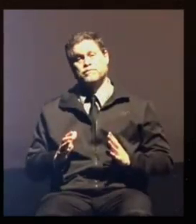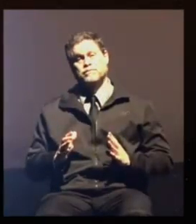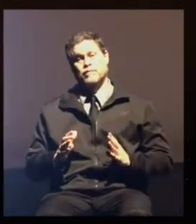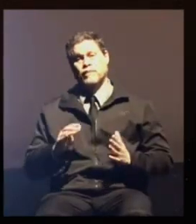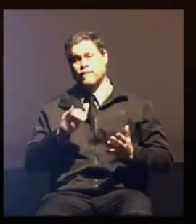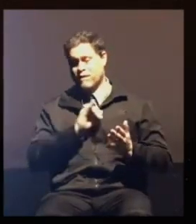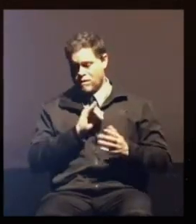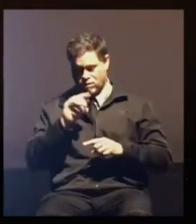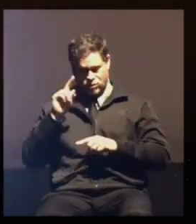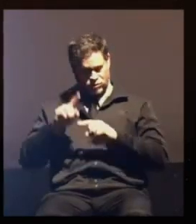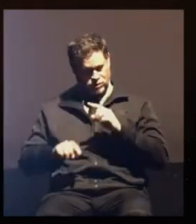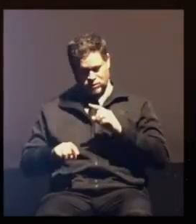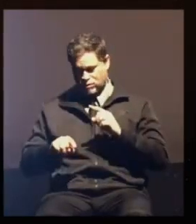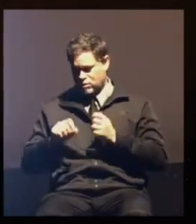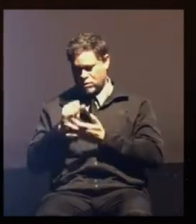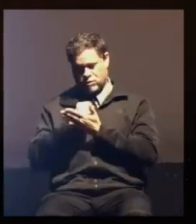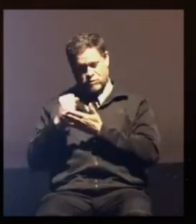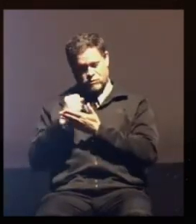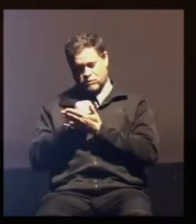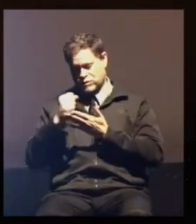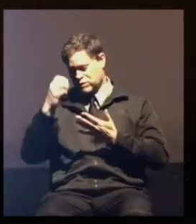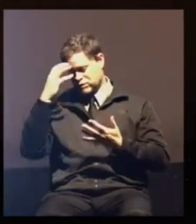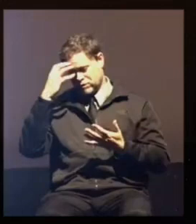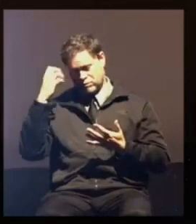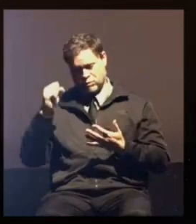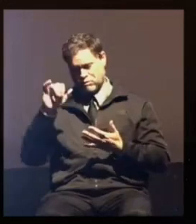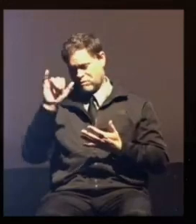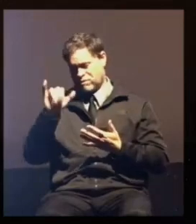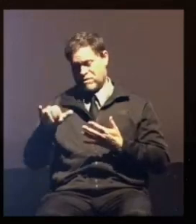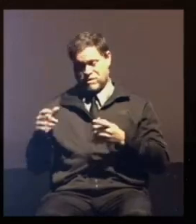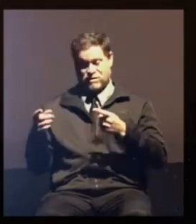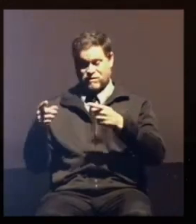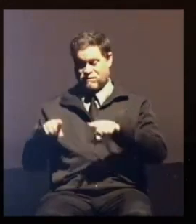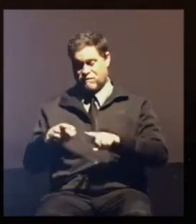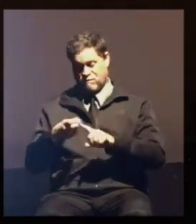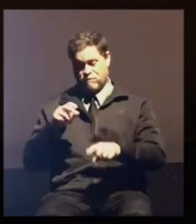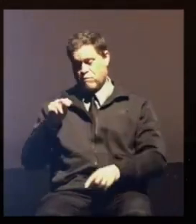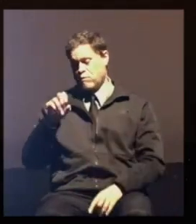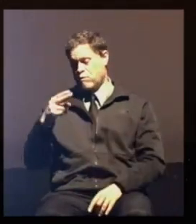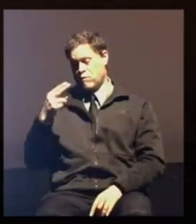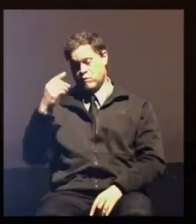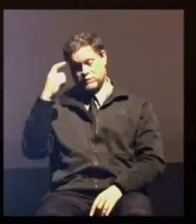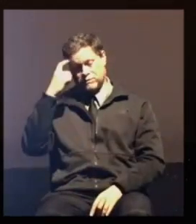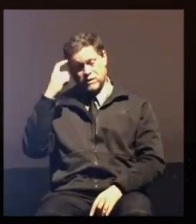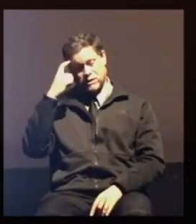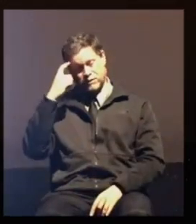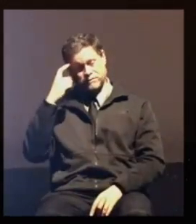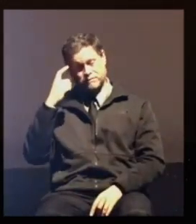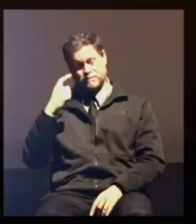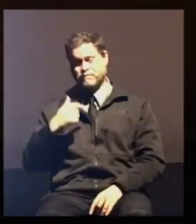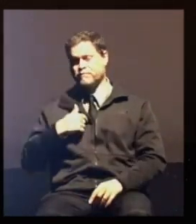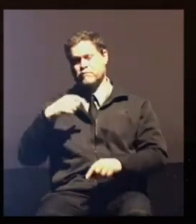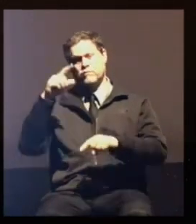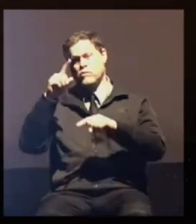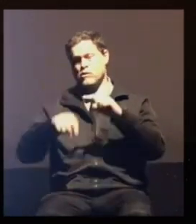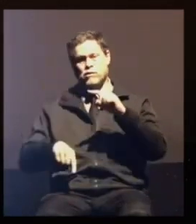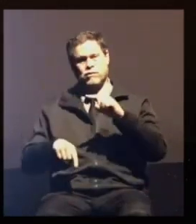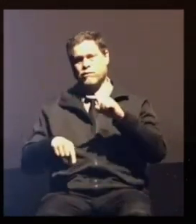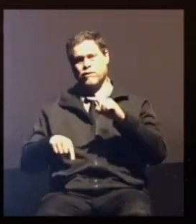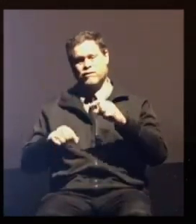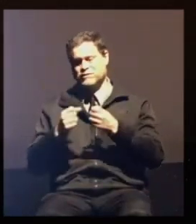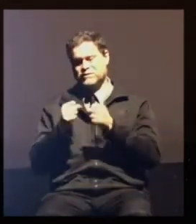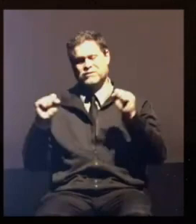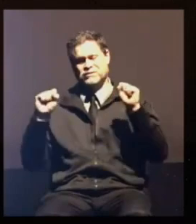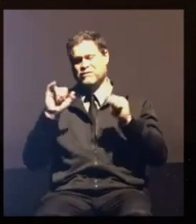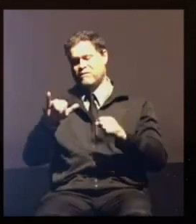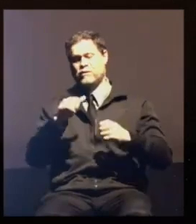And I could not erase the memory of that event from Noah's mind. And I could not have